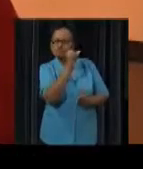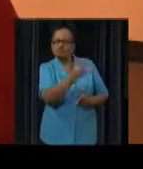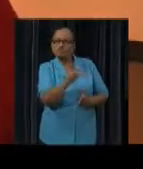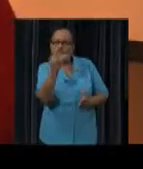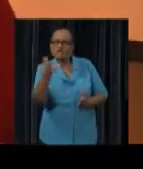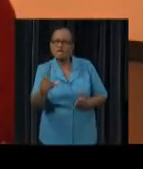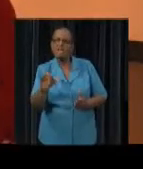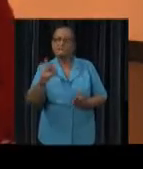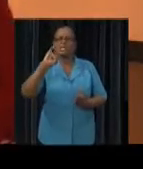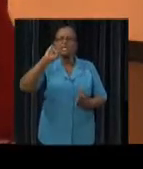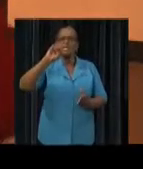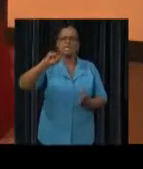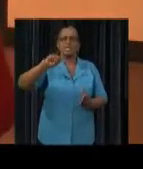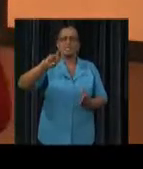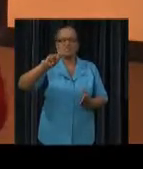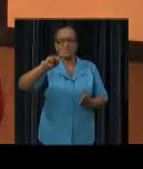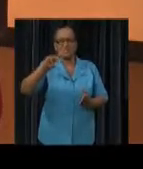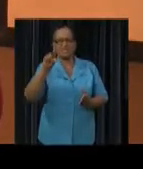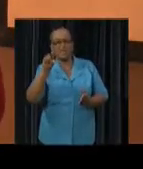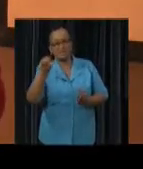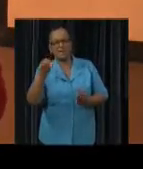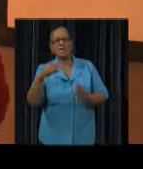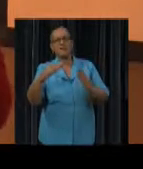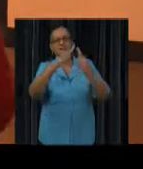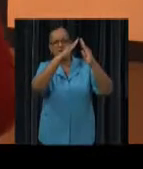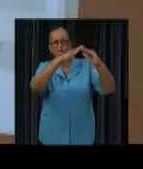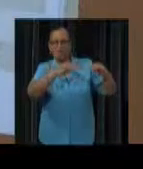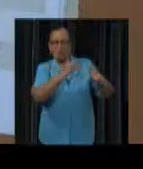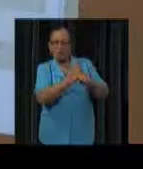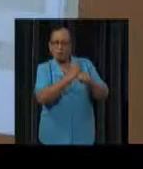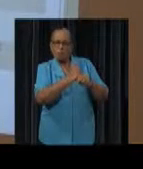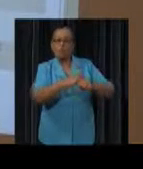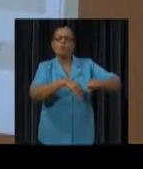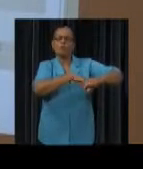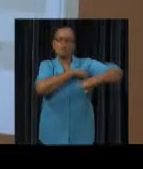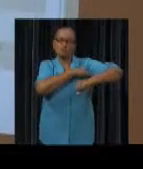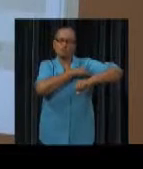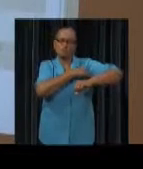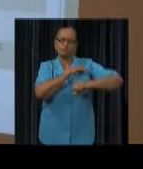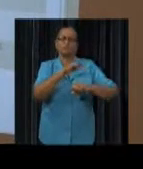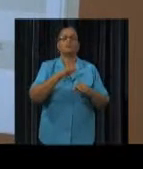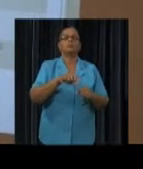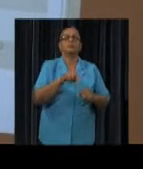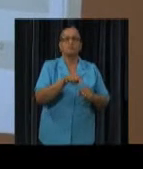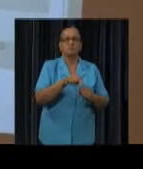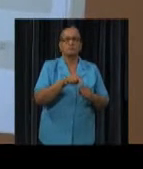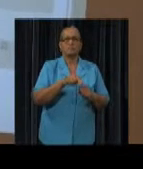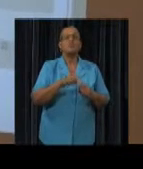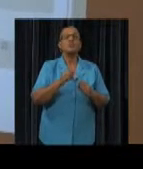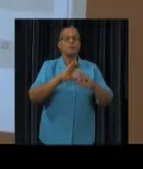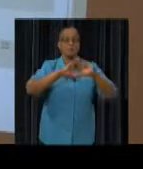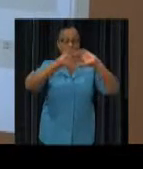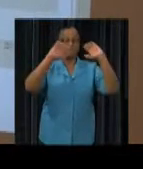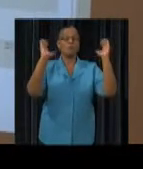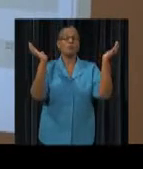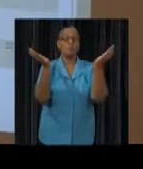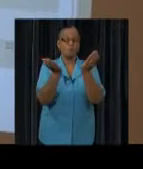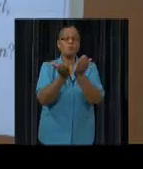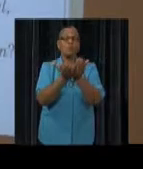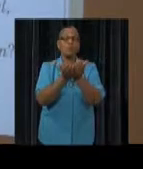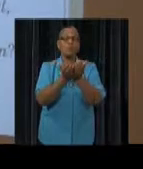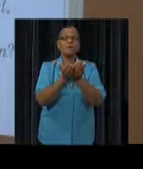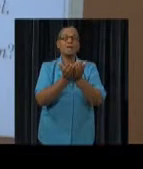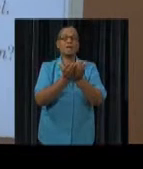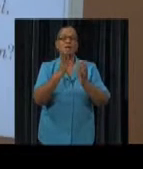the IGSR building of the Anton de Kom University of Suriname. In the